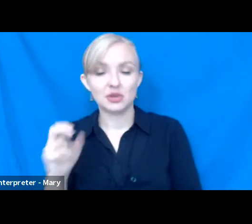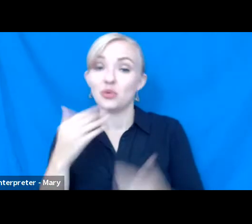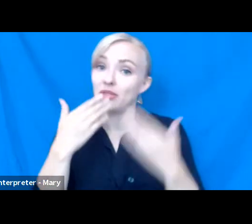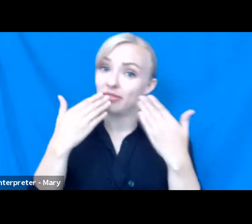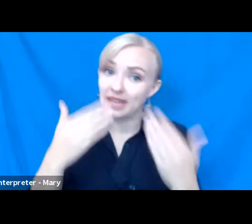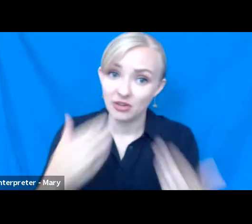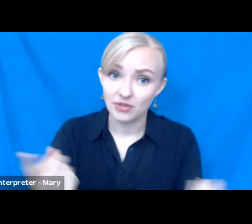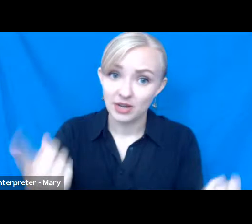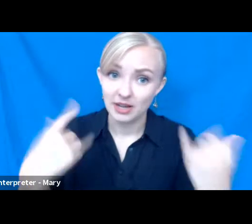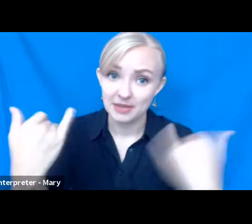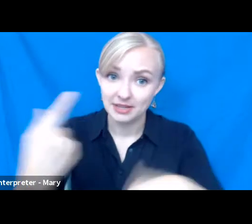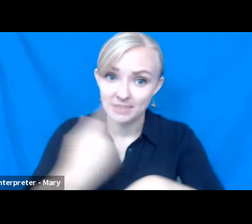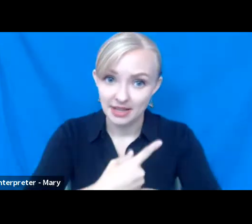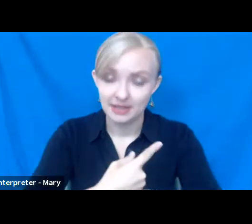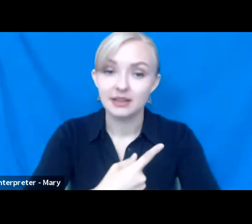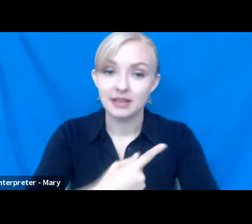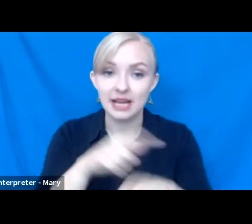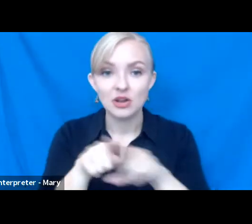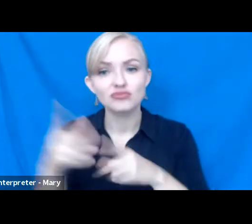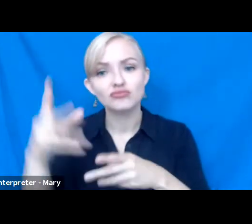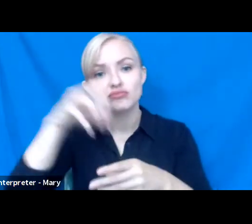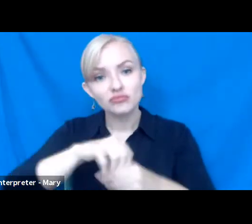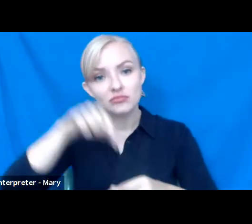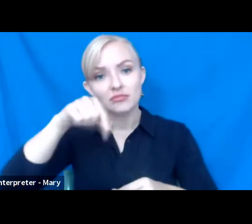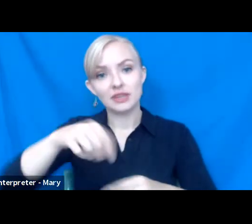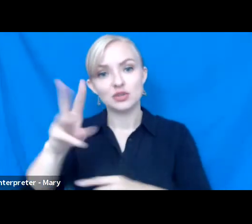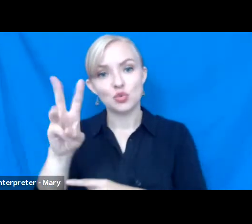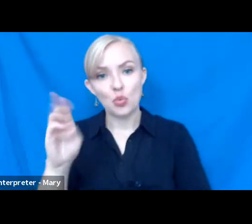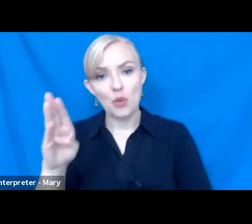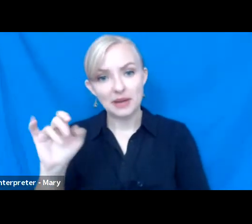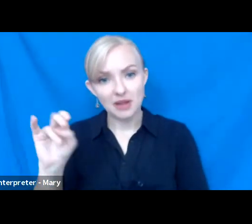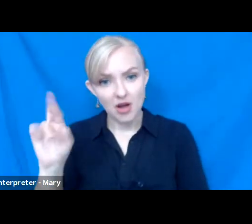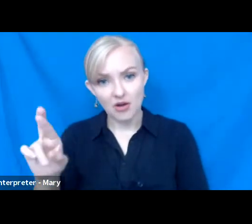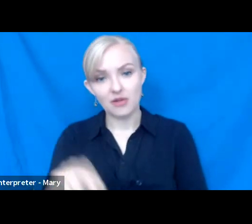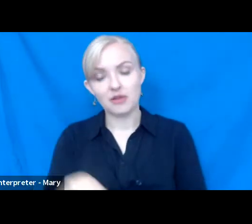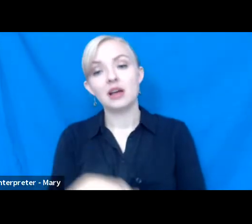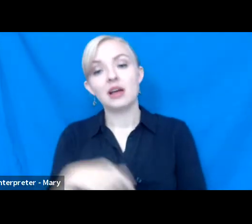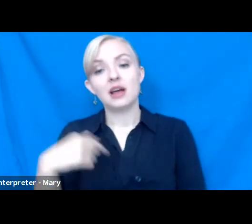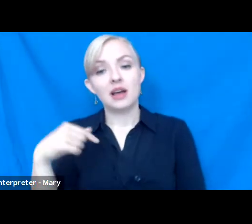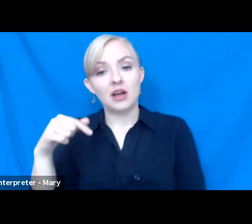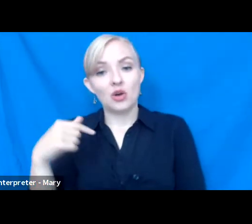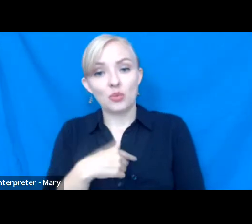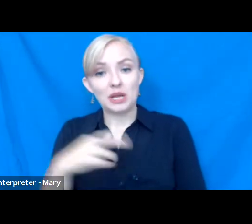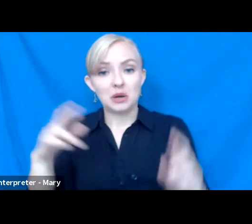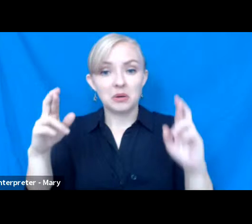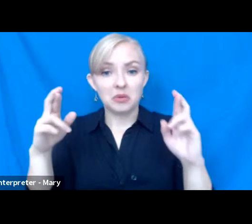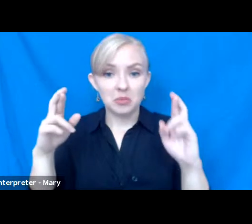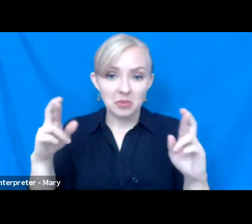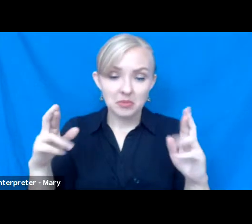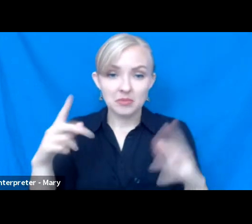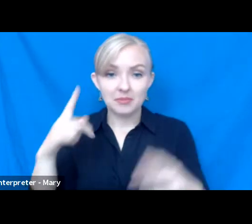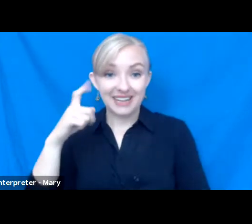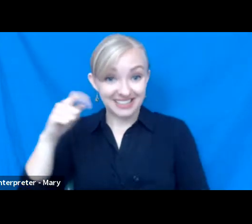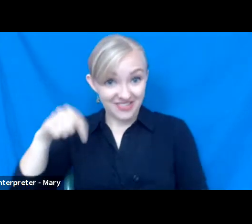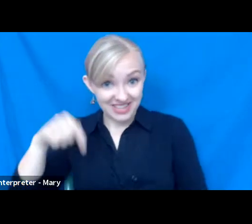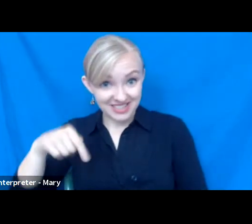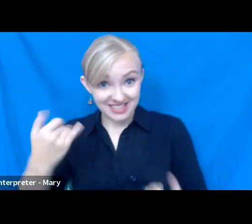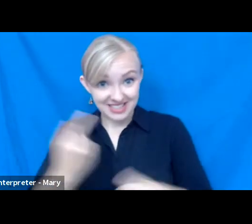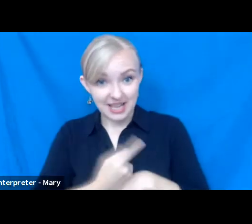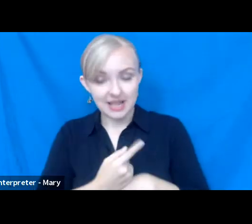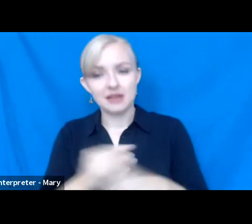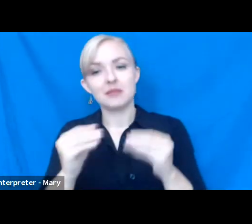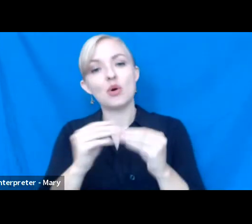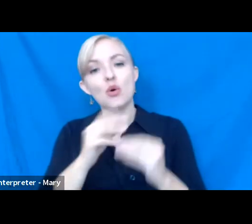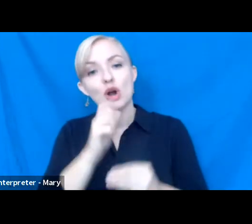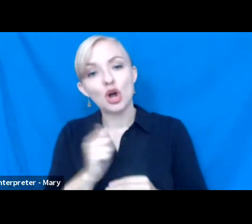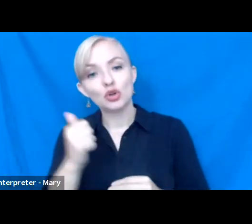here today and for participating in this webinar. It's our hope that because of this webinar, more older